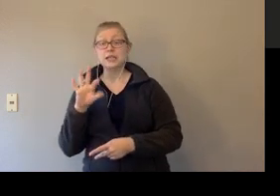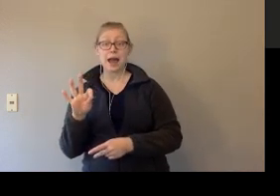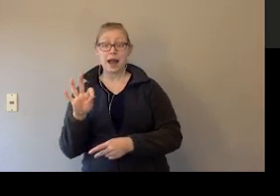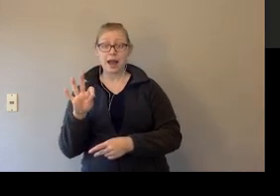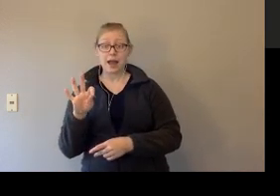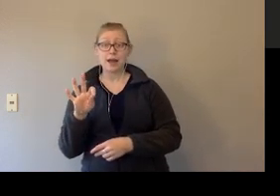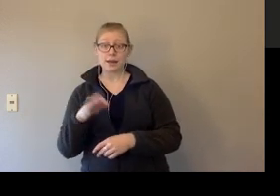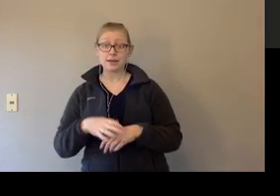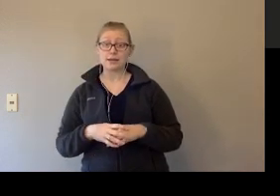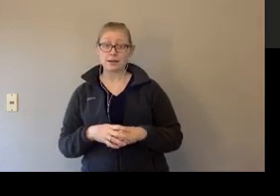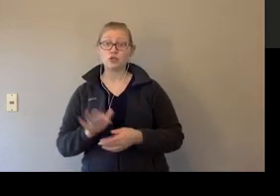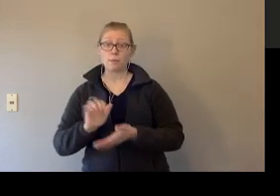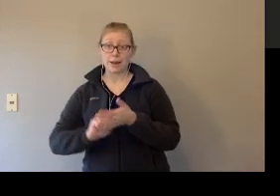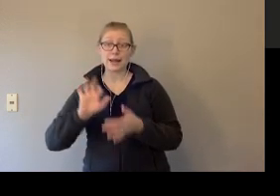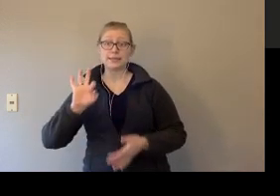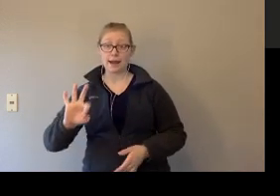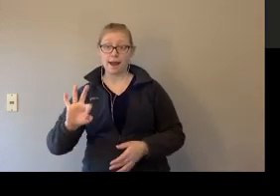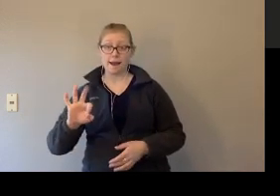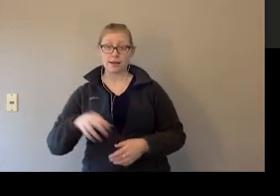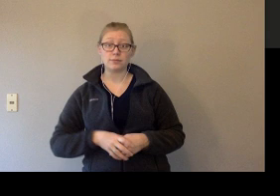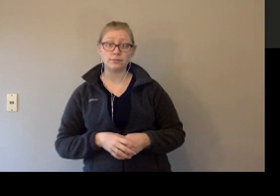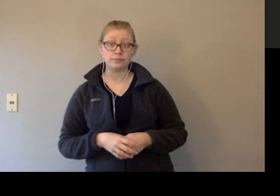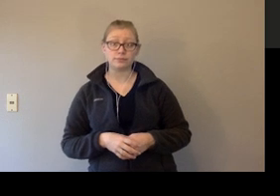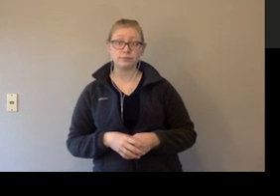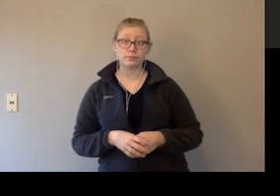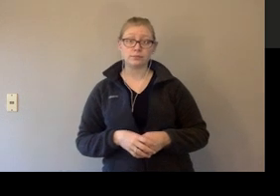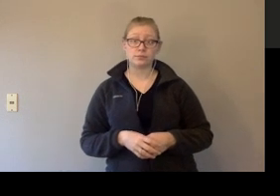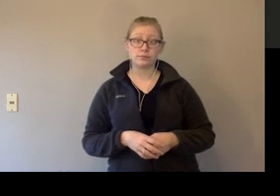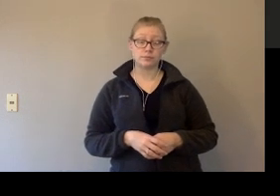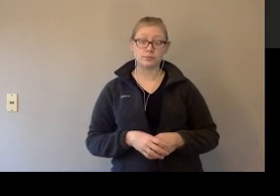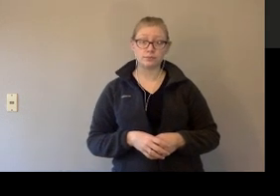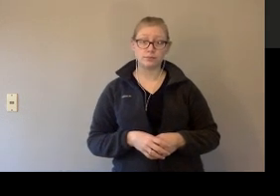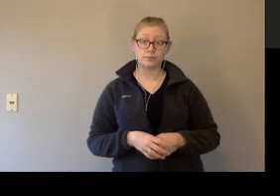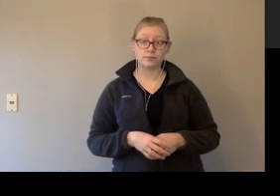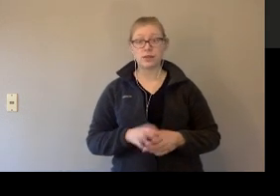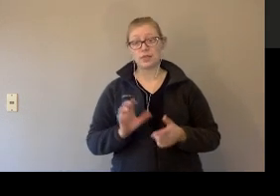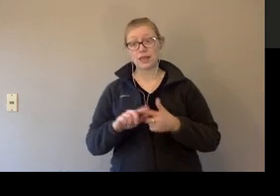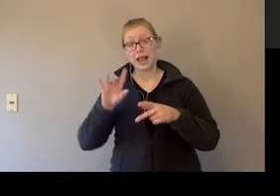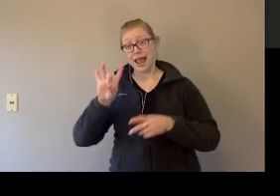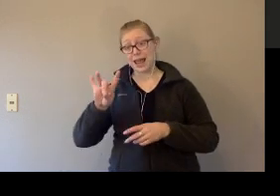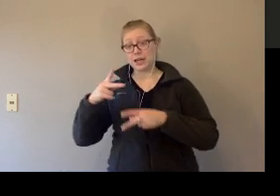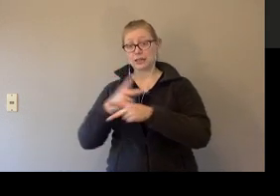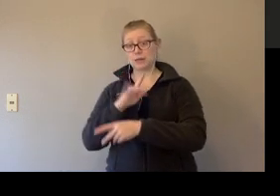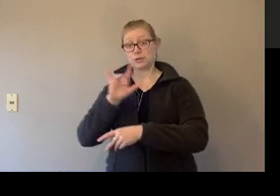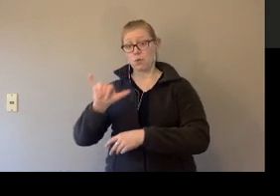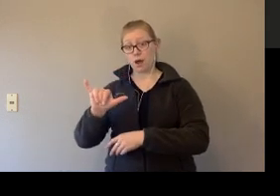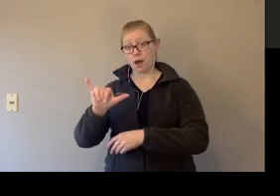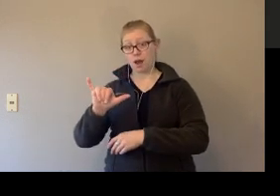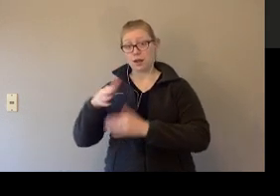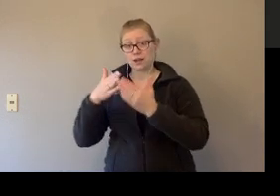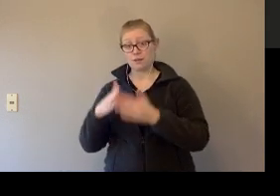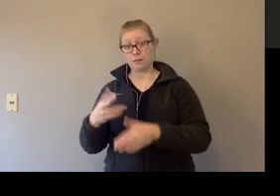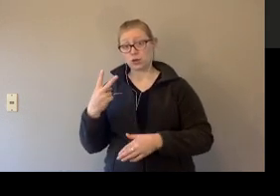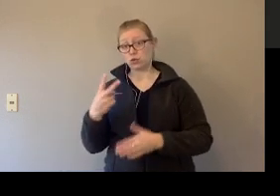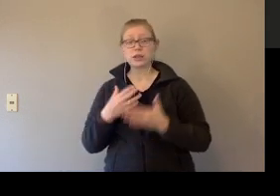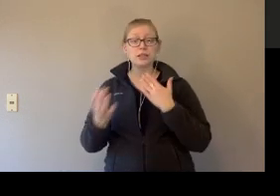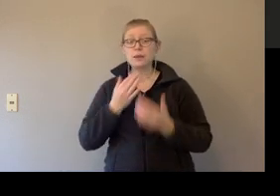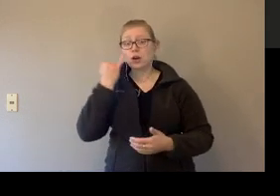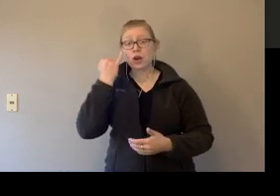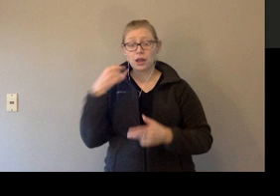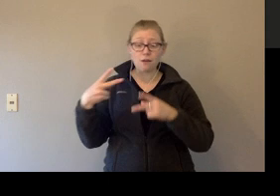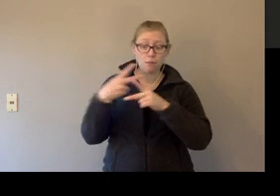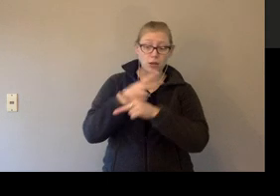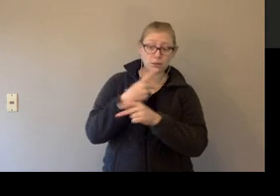9. And on the other side, I just have 8 times y divided by 2. So it doesn't matter if I divide first or